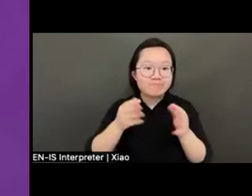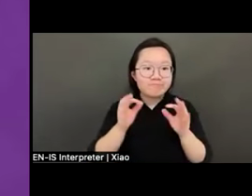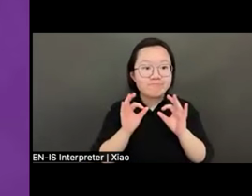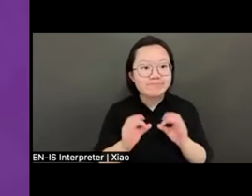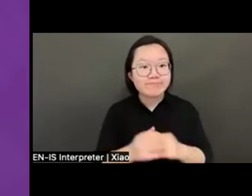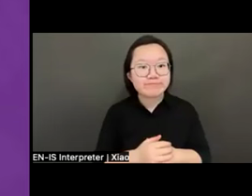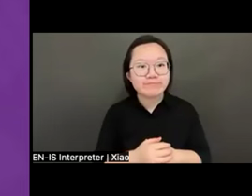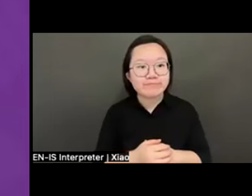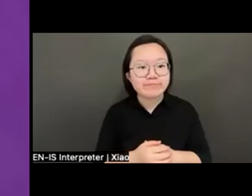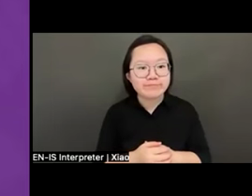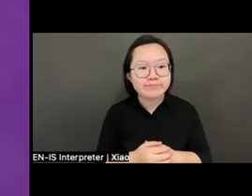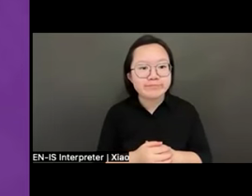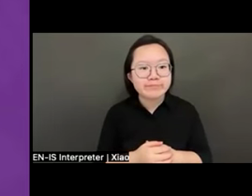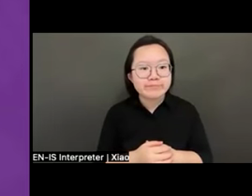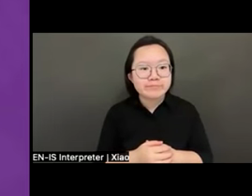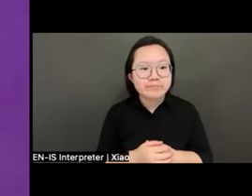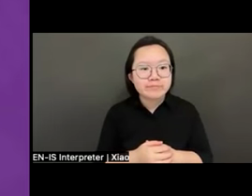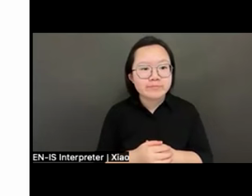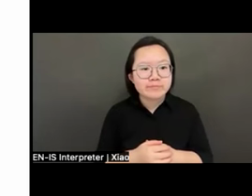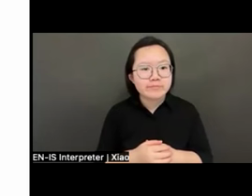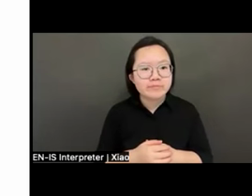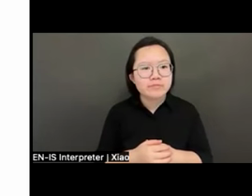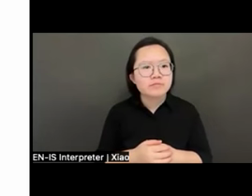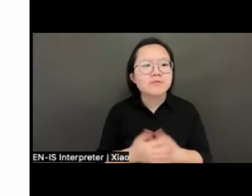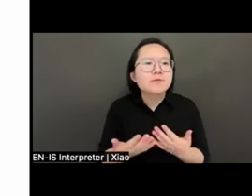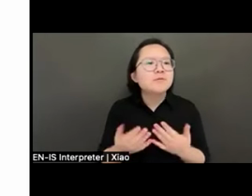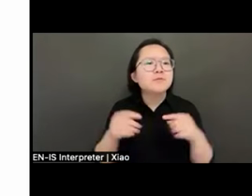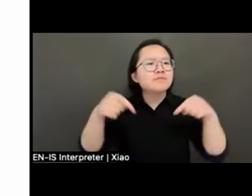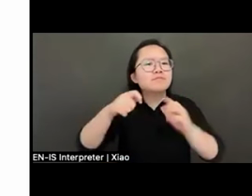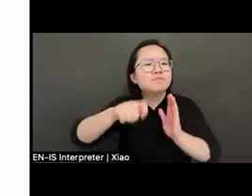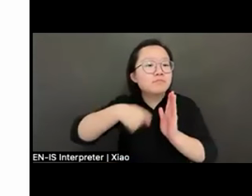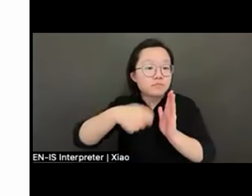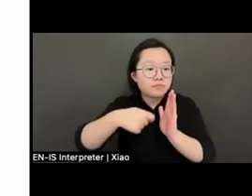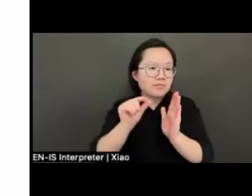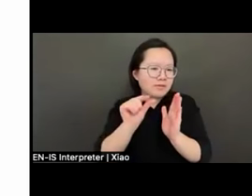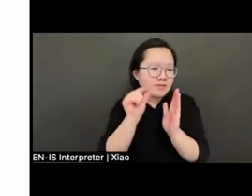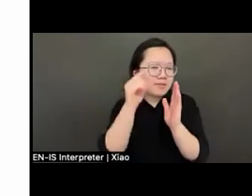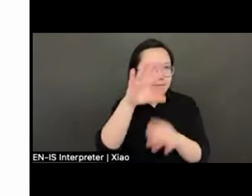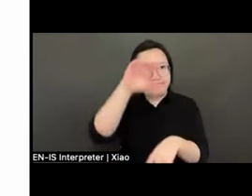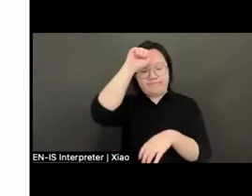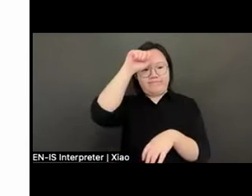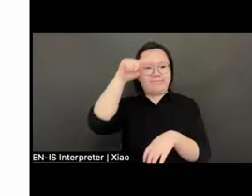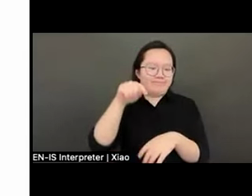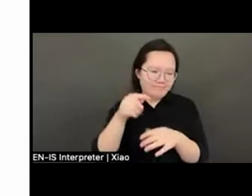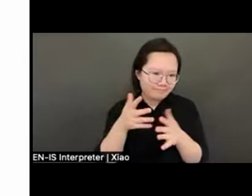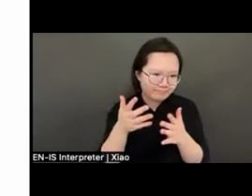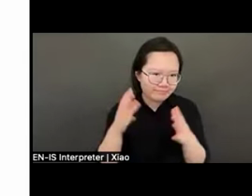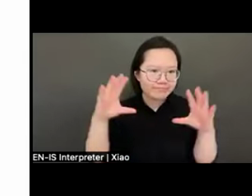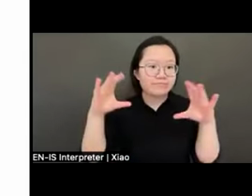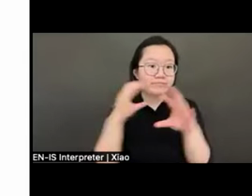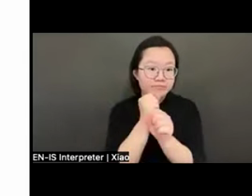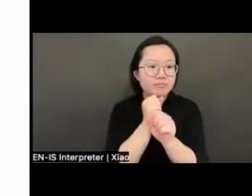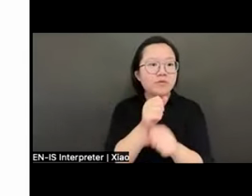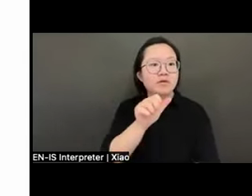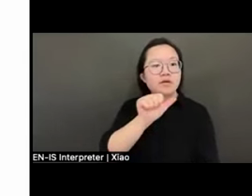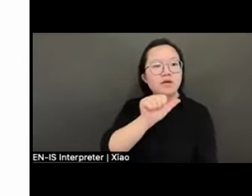So a reminder on what is the AU EU Youth Action Lab program. So AU stands for African